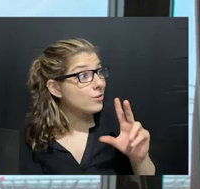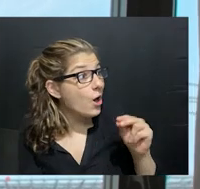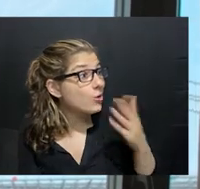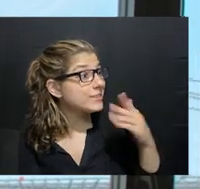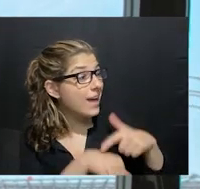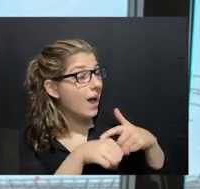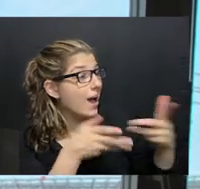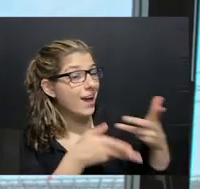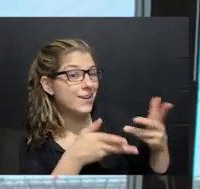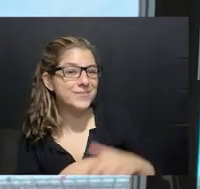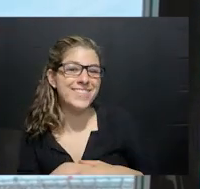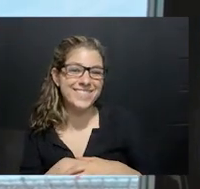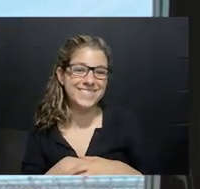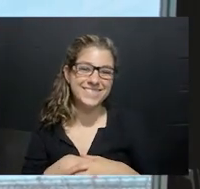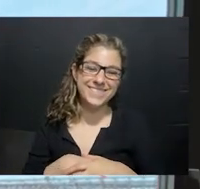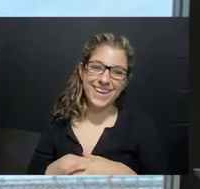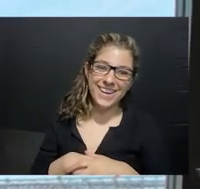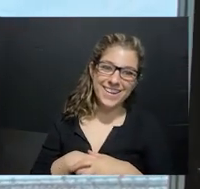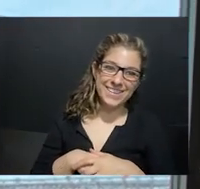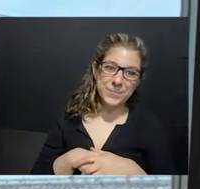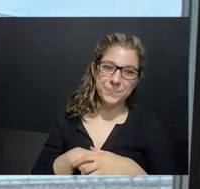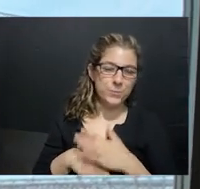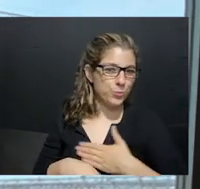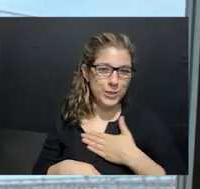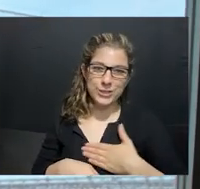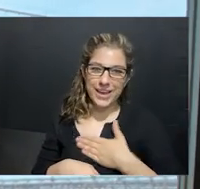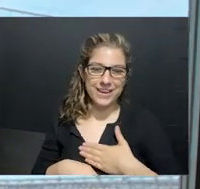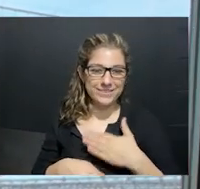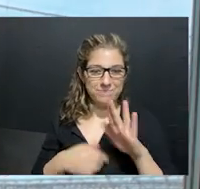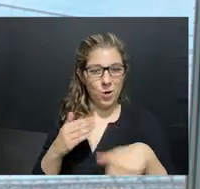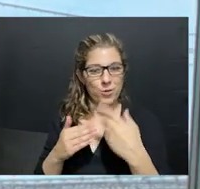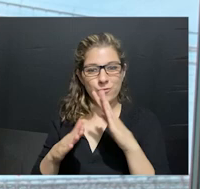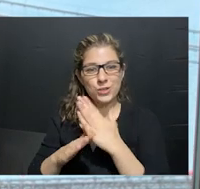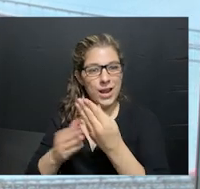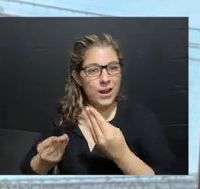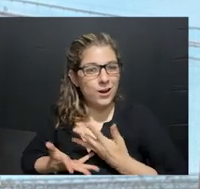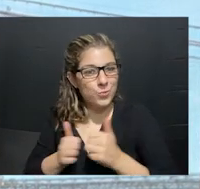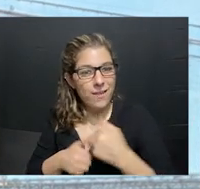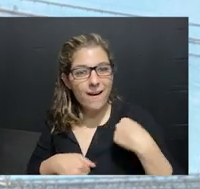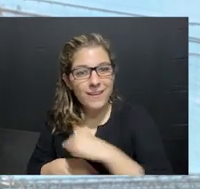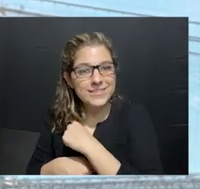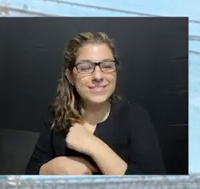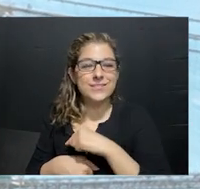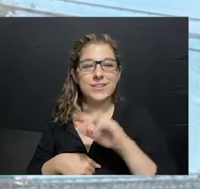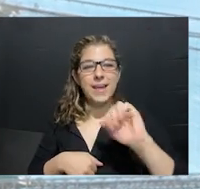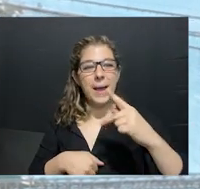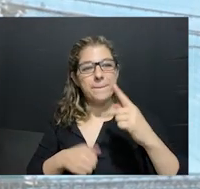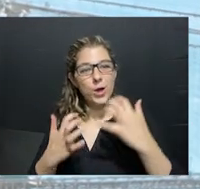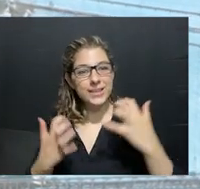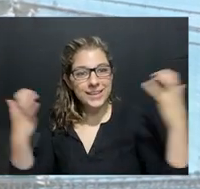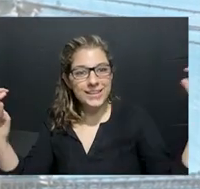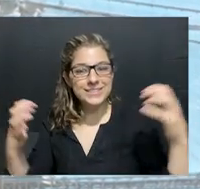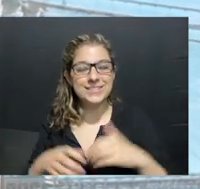fast. We're having such a good time. And I just appreciate, you know, all that you've shared with us, with CAPS